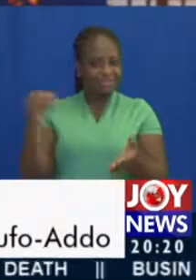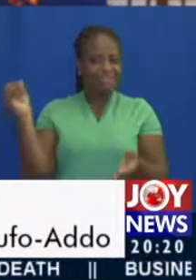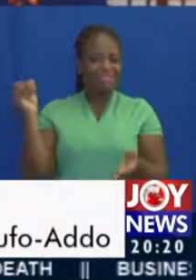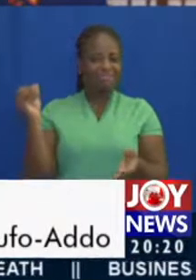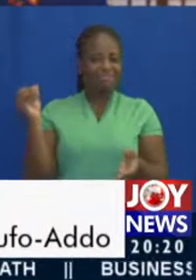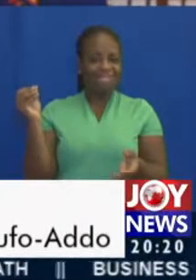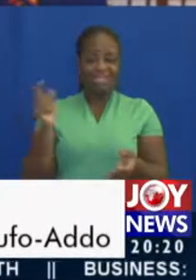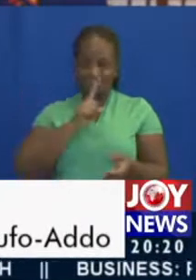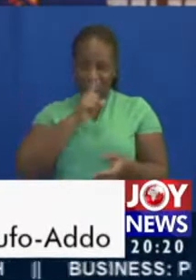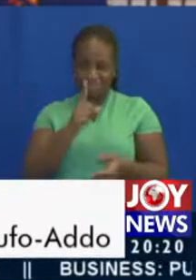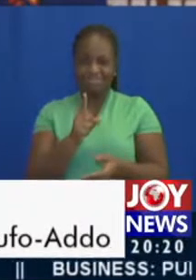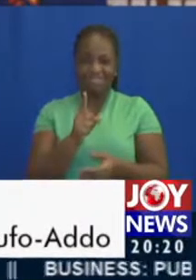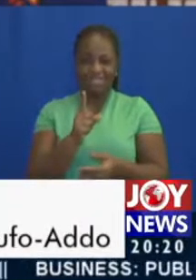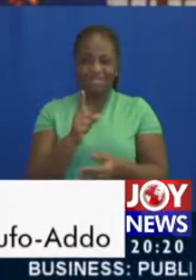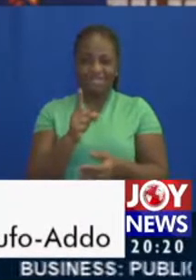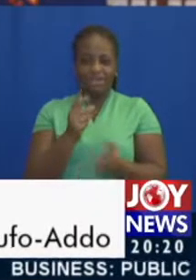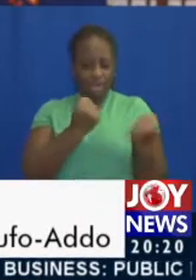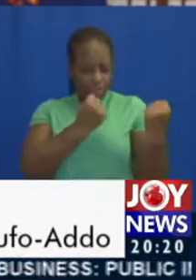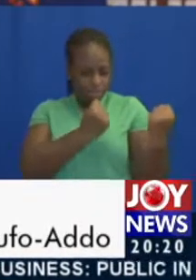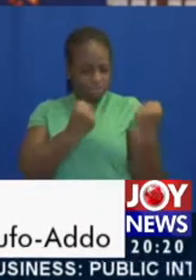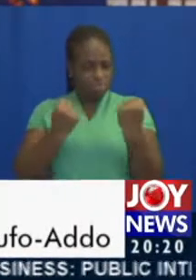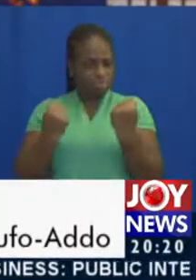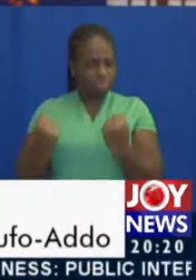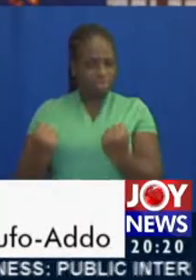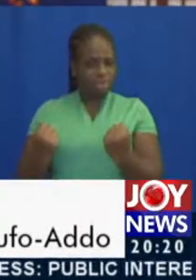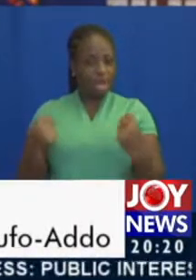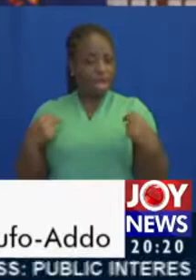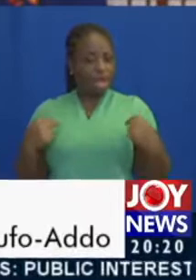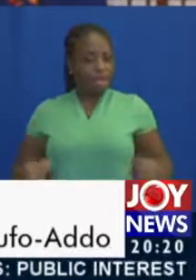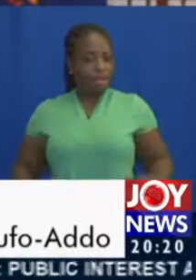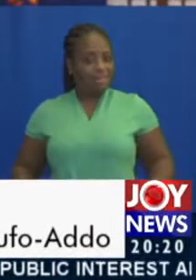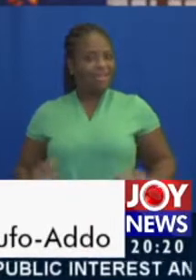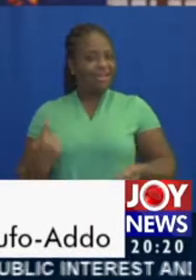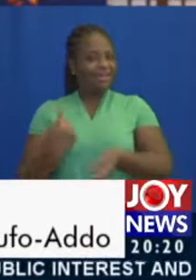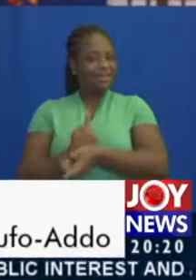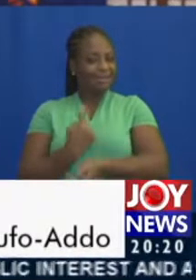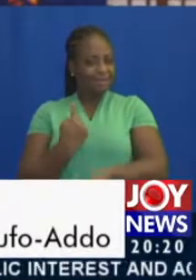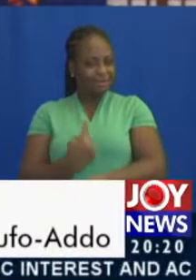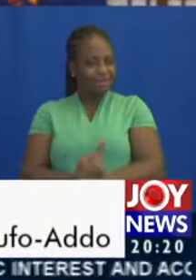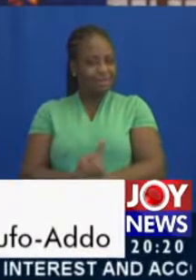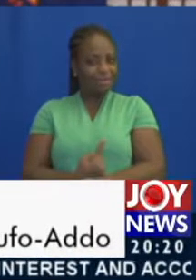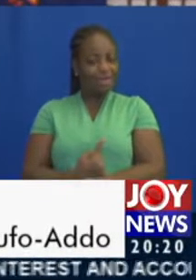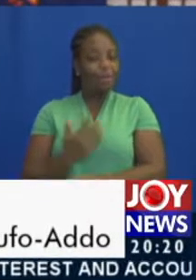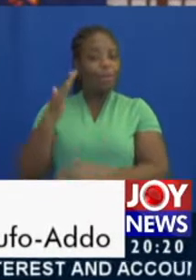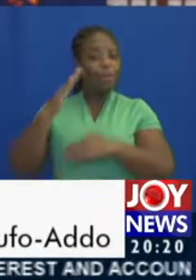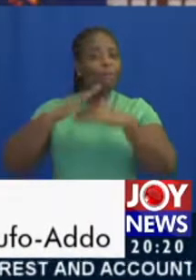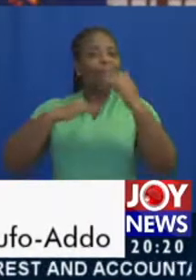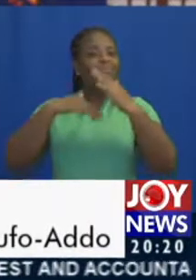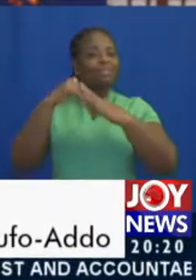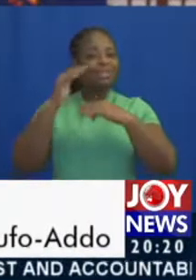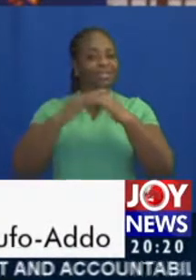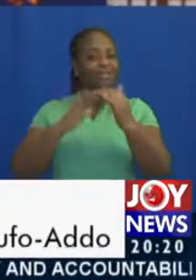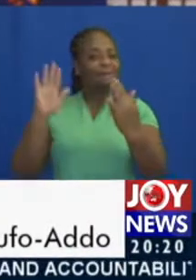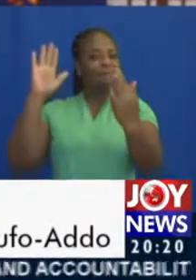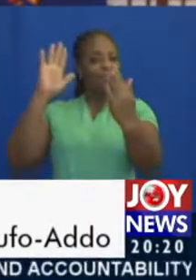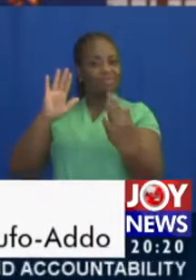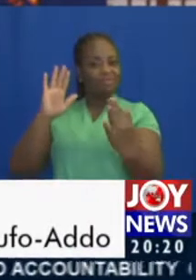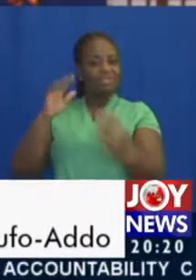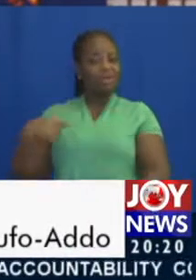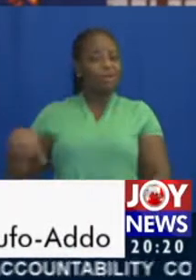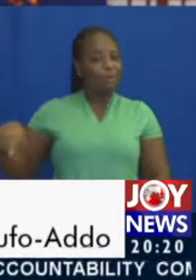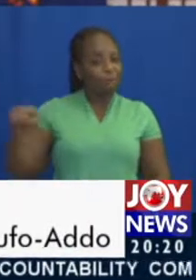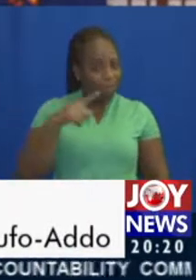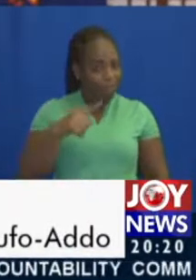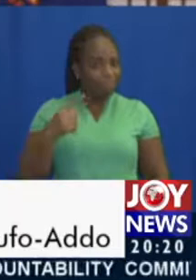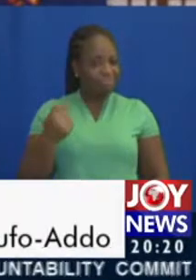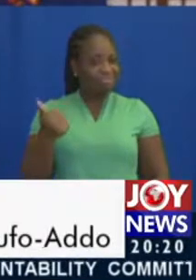Indeed, a stronger, healthier Ghana is being built before our very eyes,